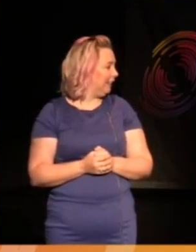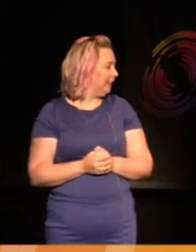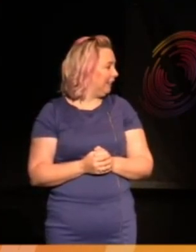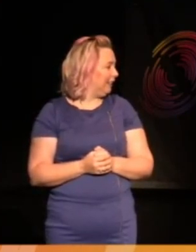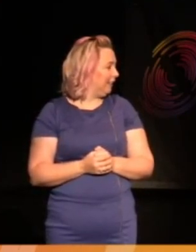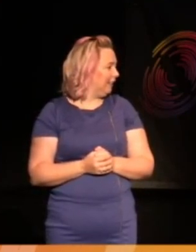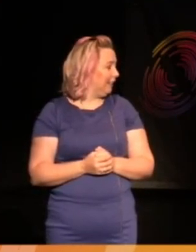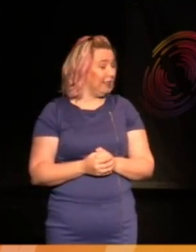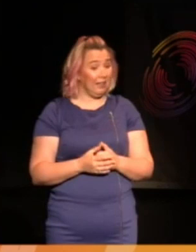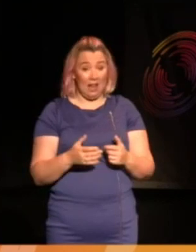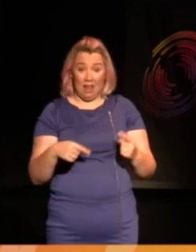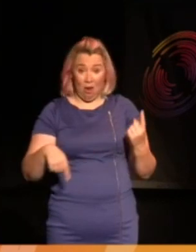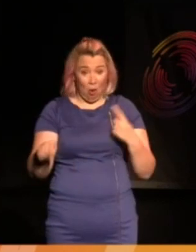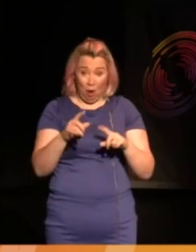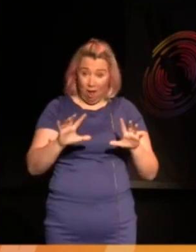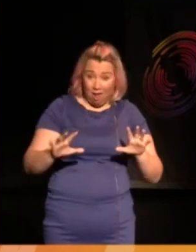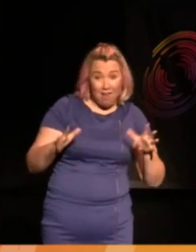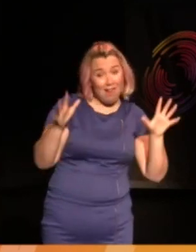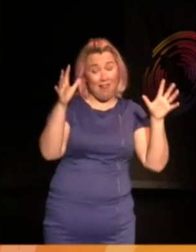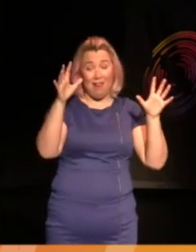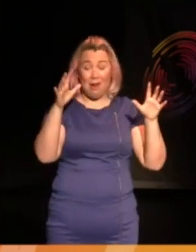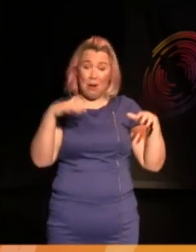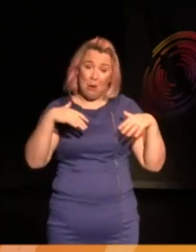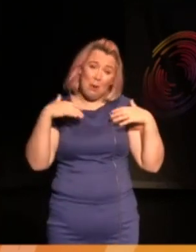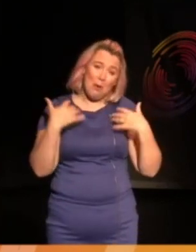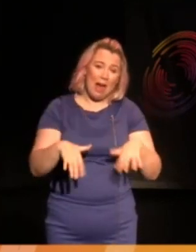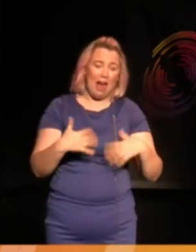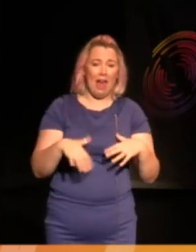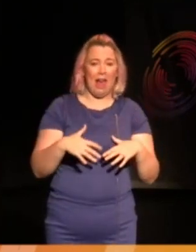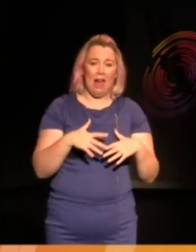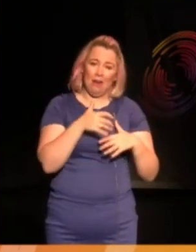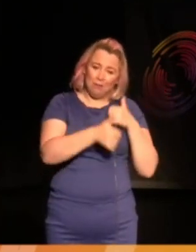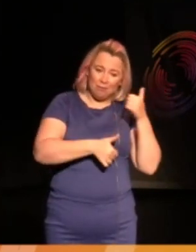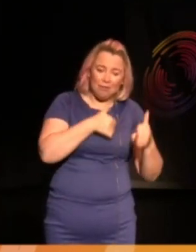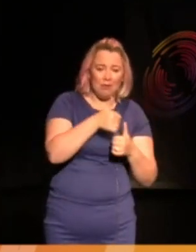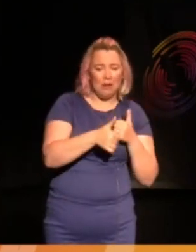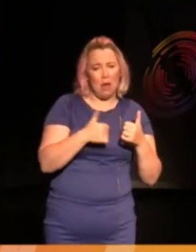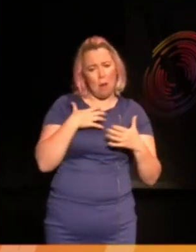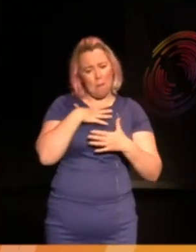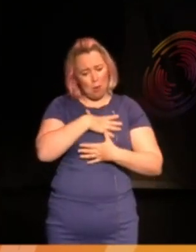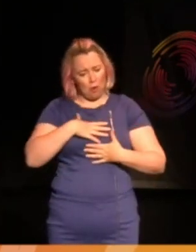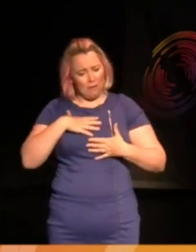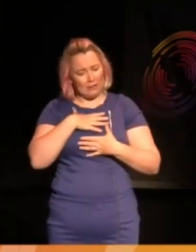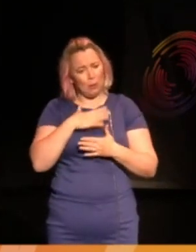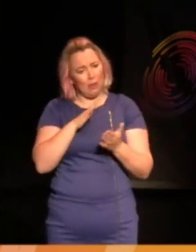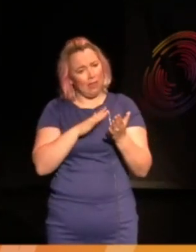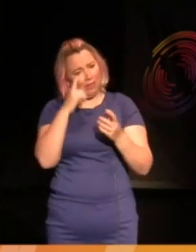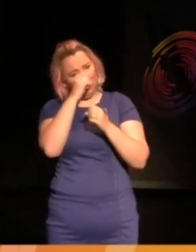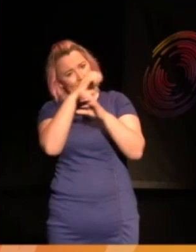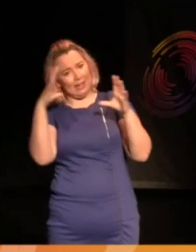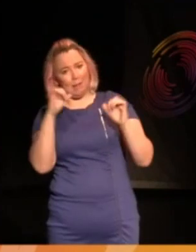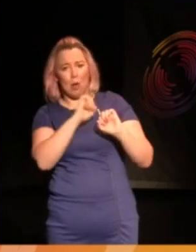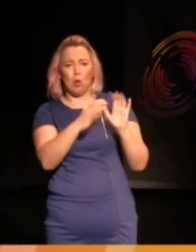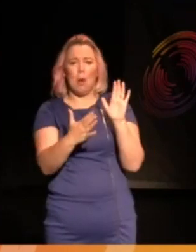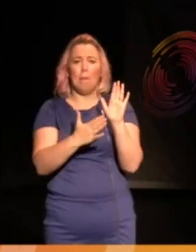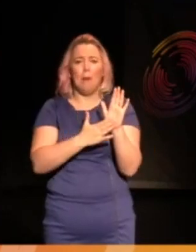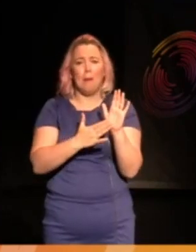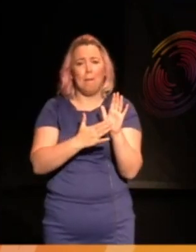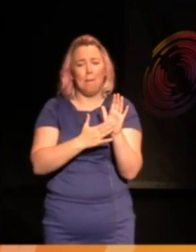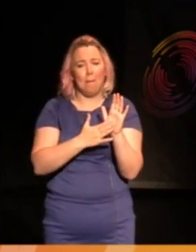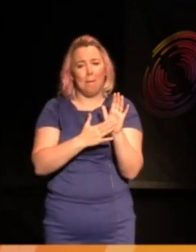Well, obviously that was great, and it was moving to think about your mum as well.